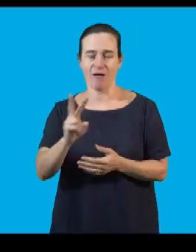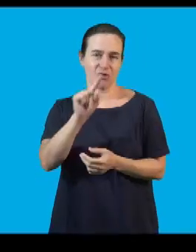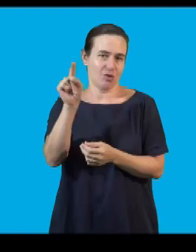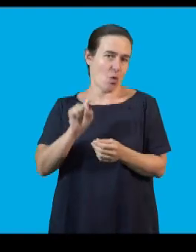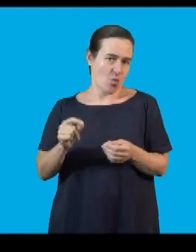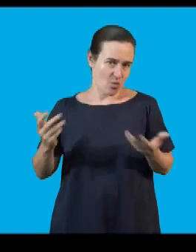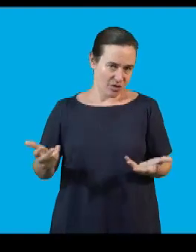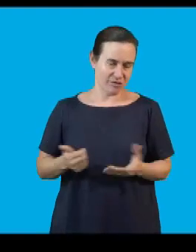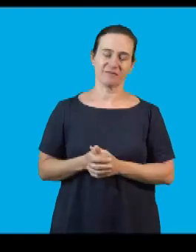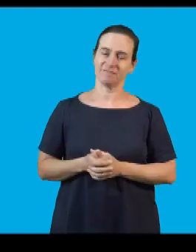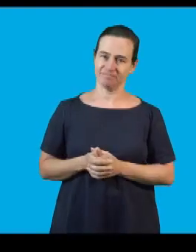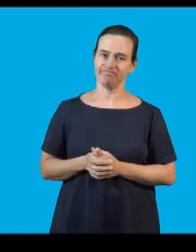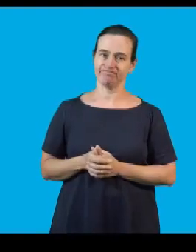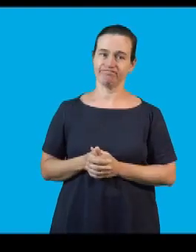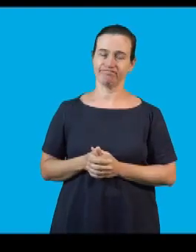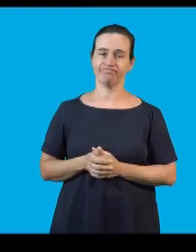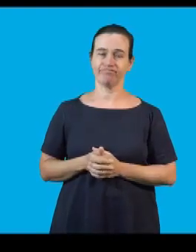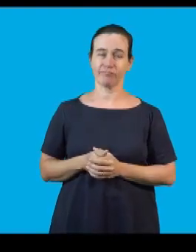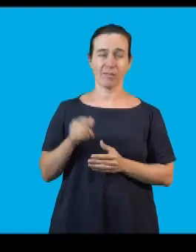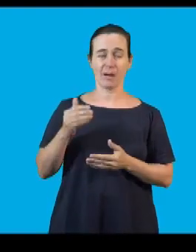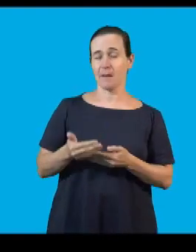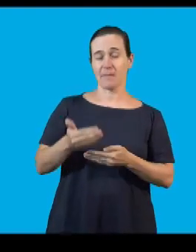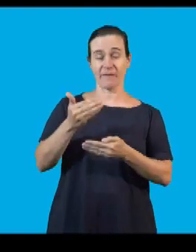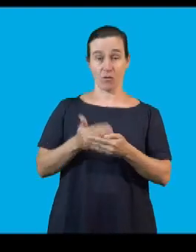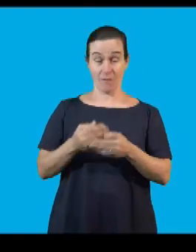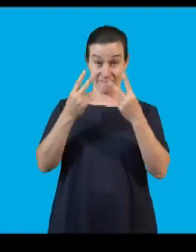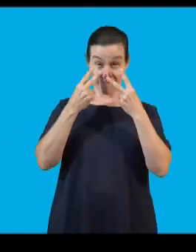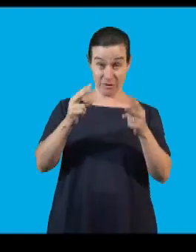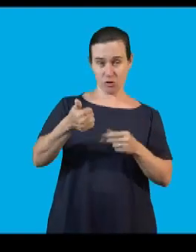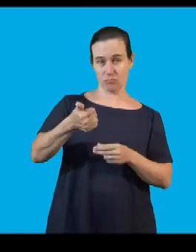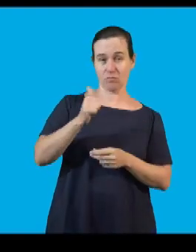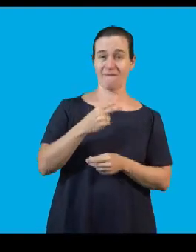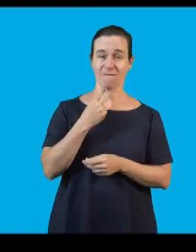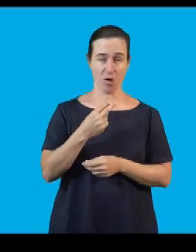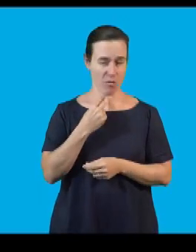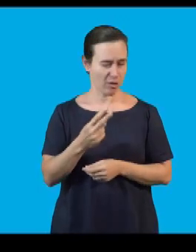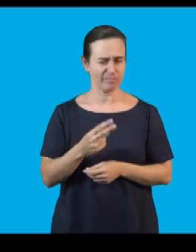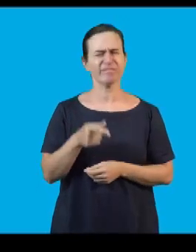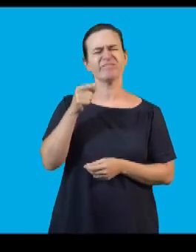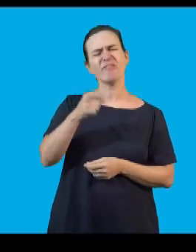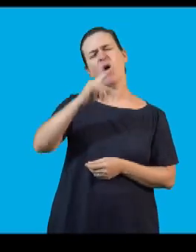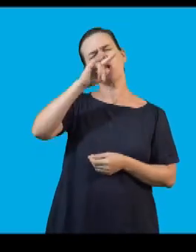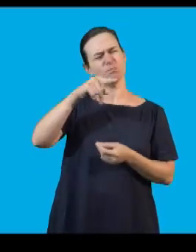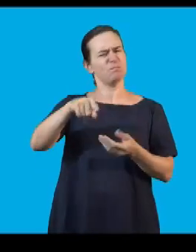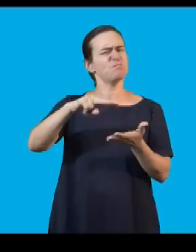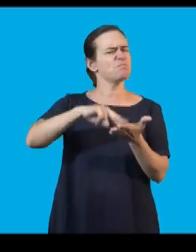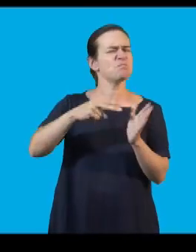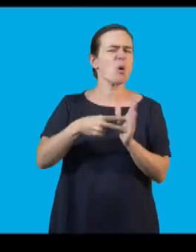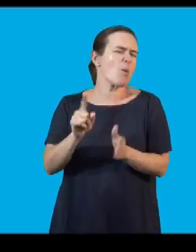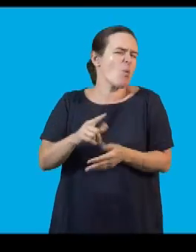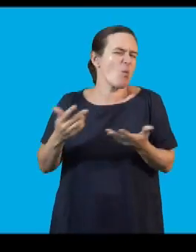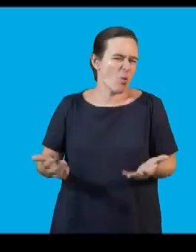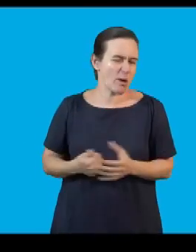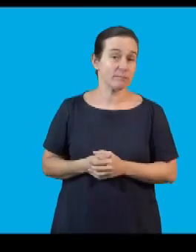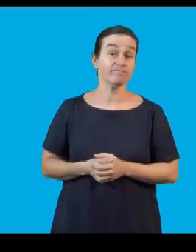to questions, all right? Now, before I go into the visual and verbal clues, let's quickly look at the purpose of a cartoon, all